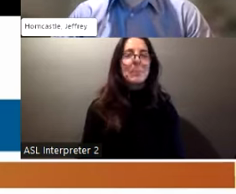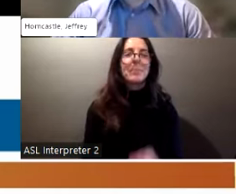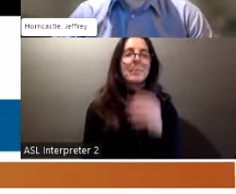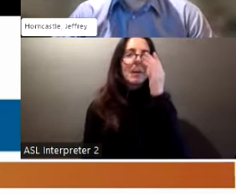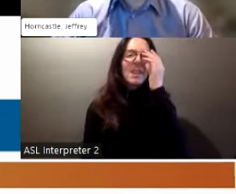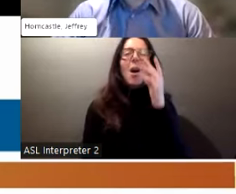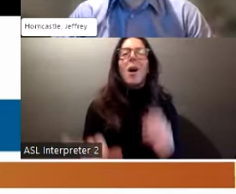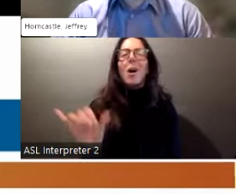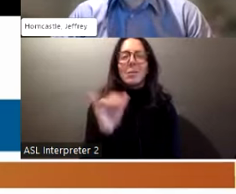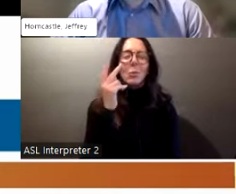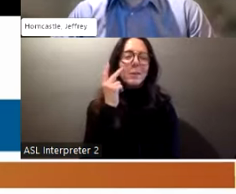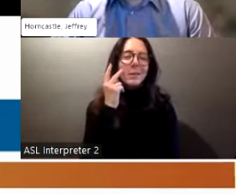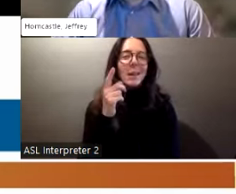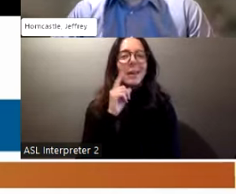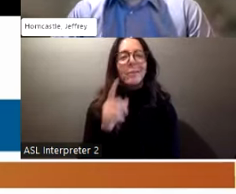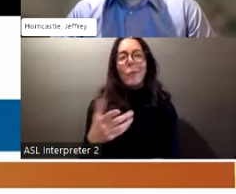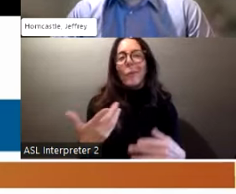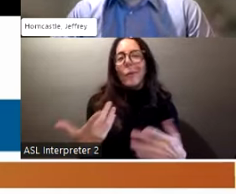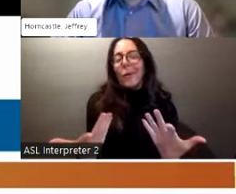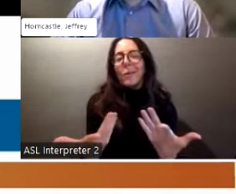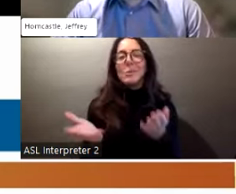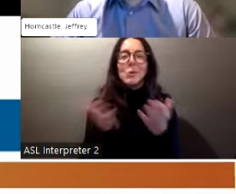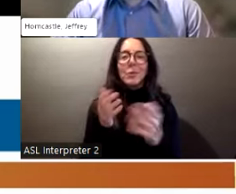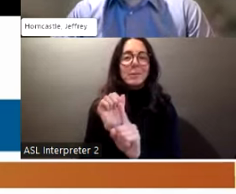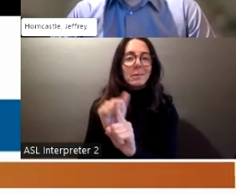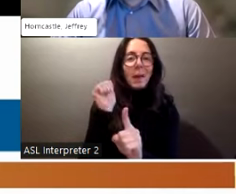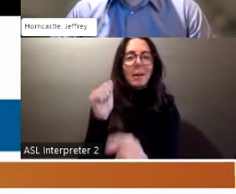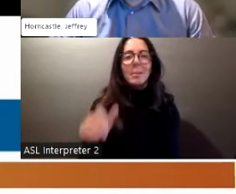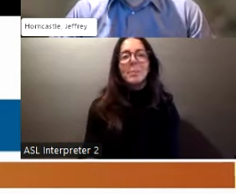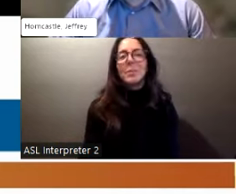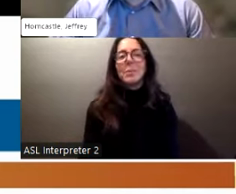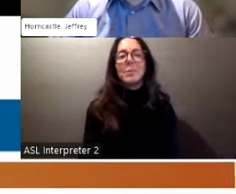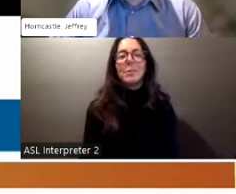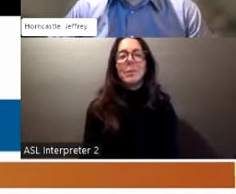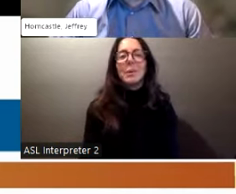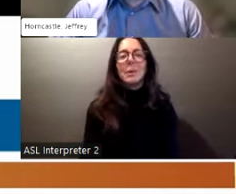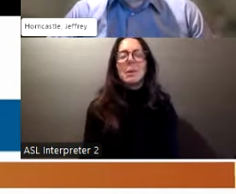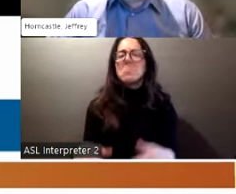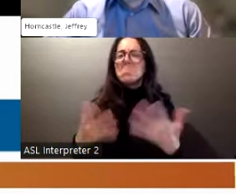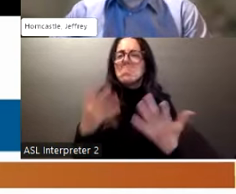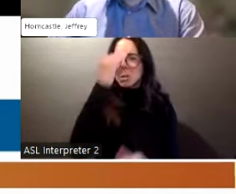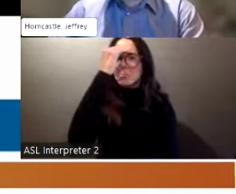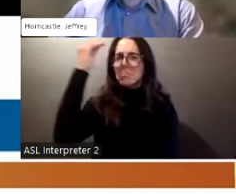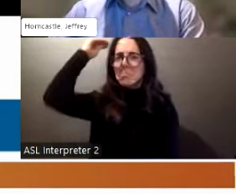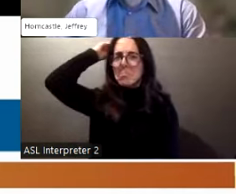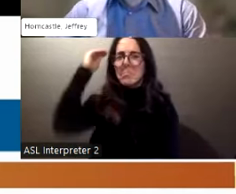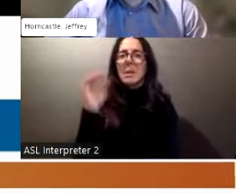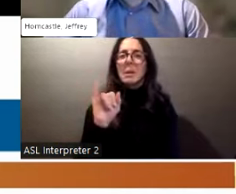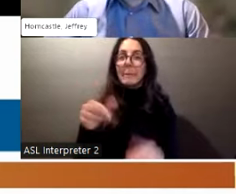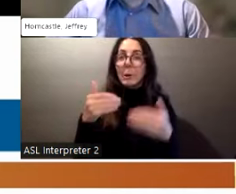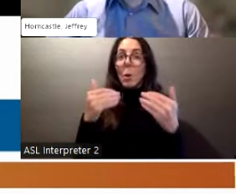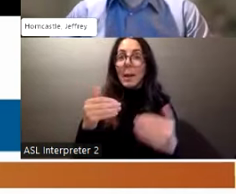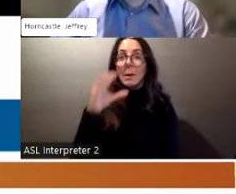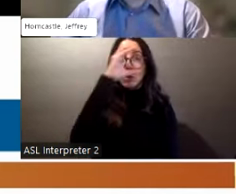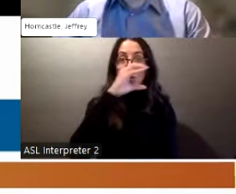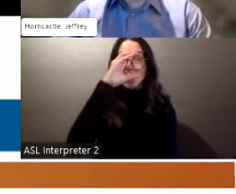investment scams, service scams, and so just something to keep in mind when you're doing a search, that in